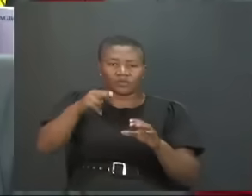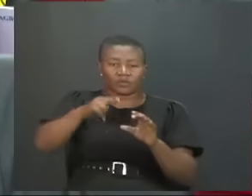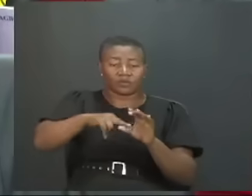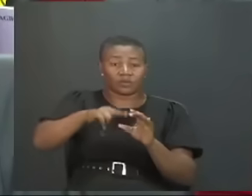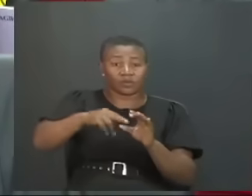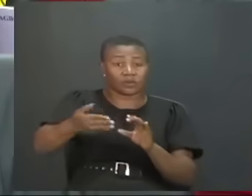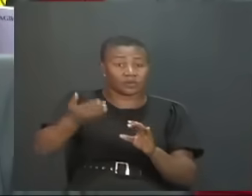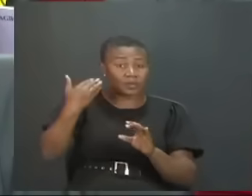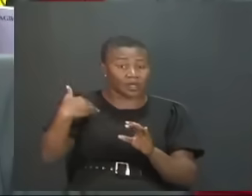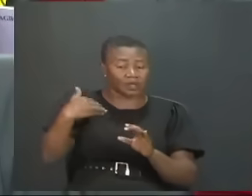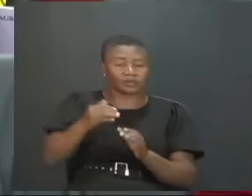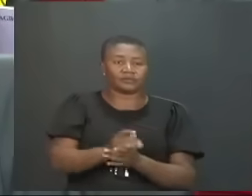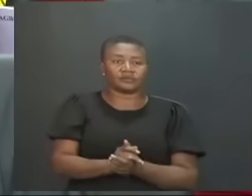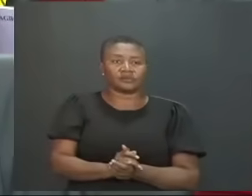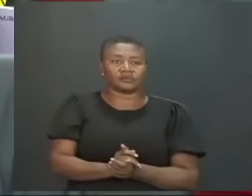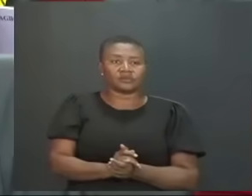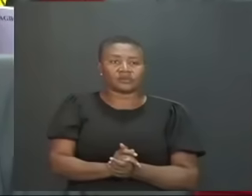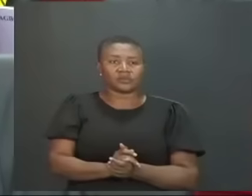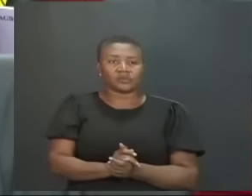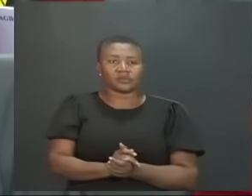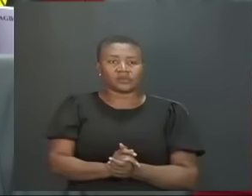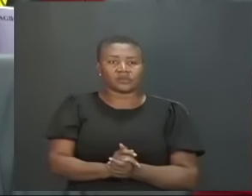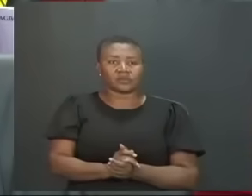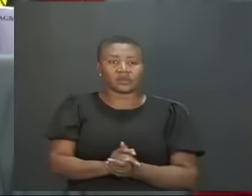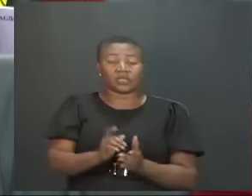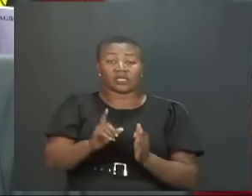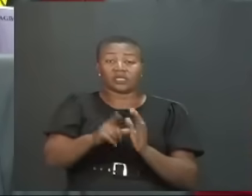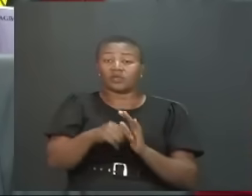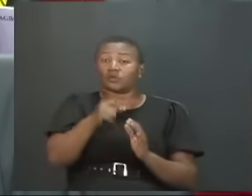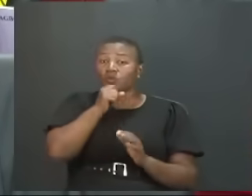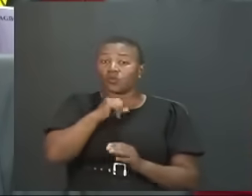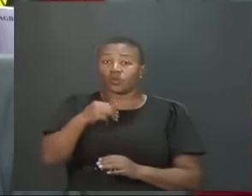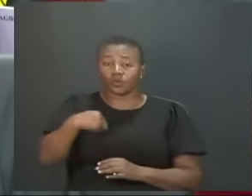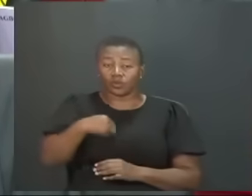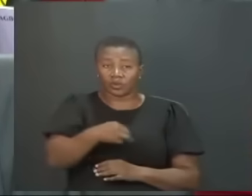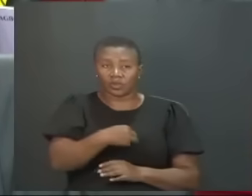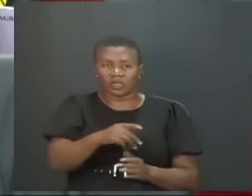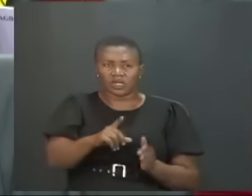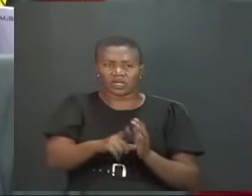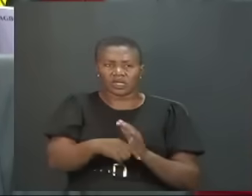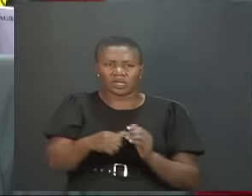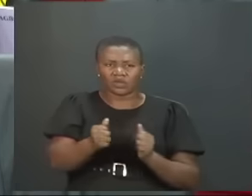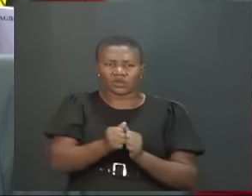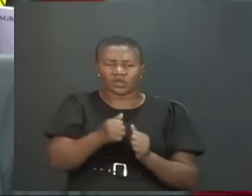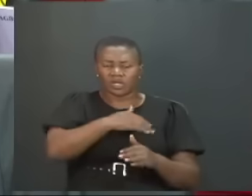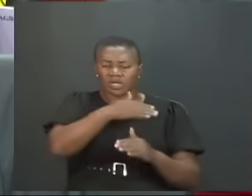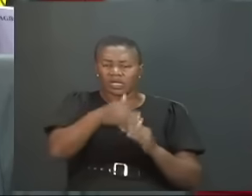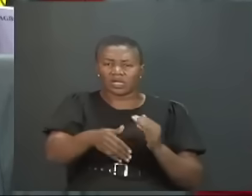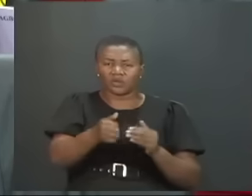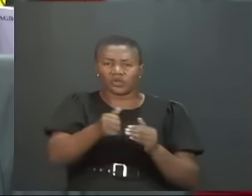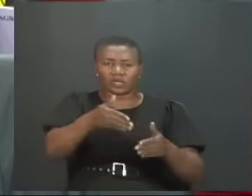the seniors, and then we end with the leaders.